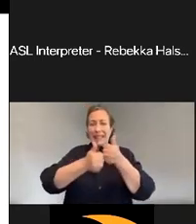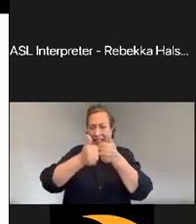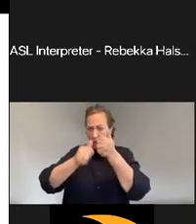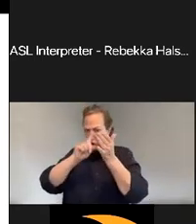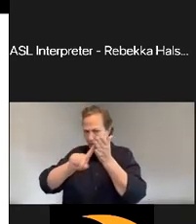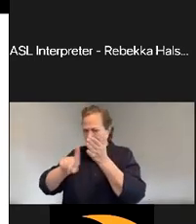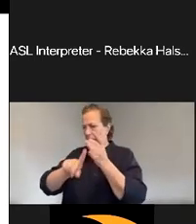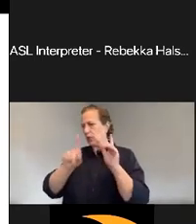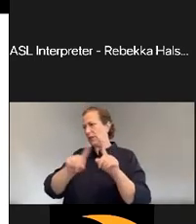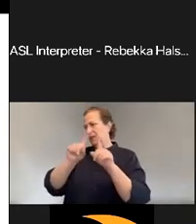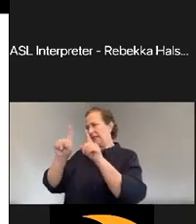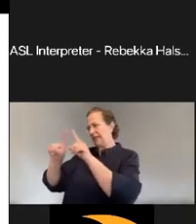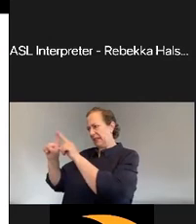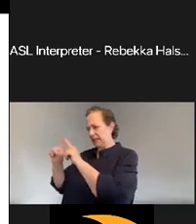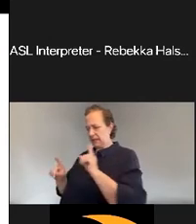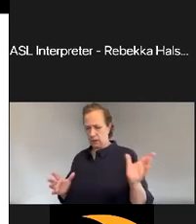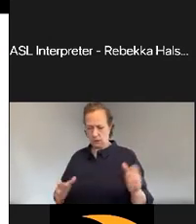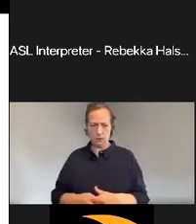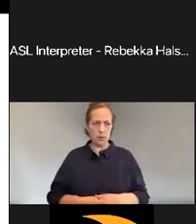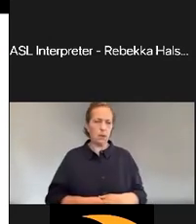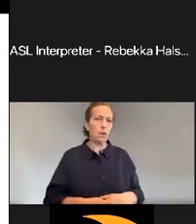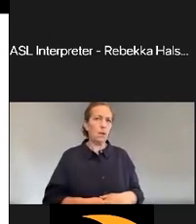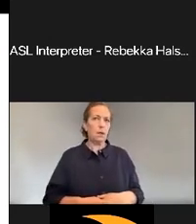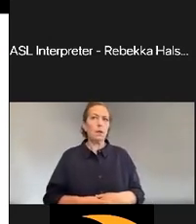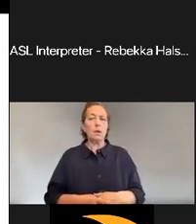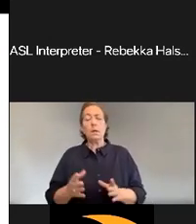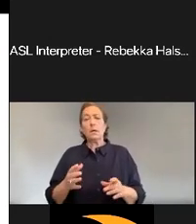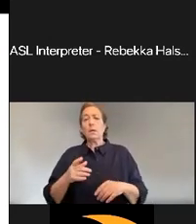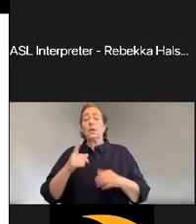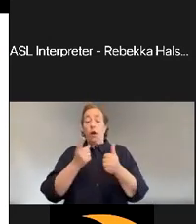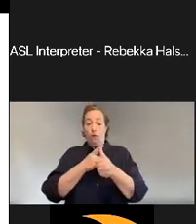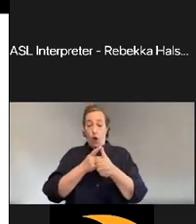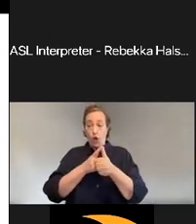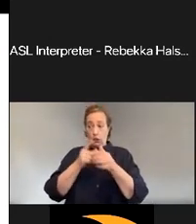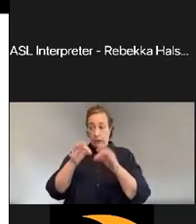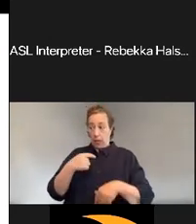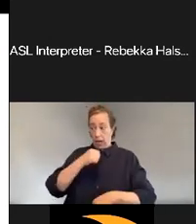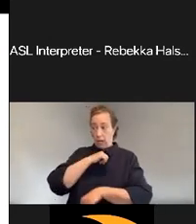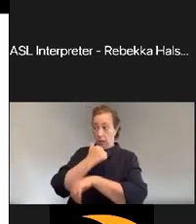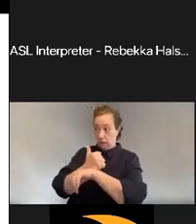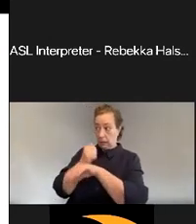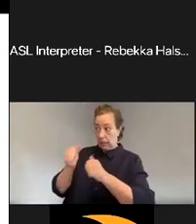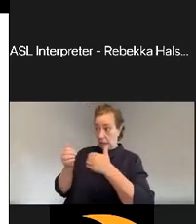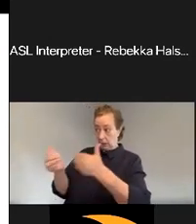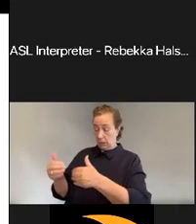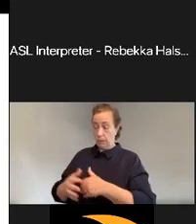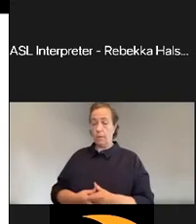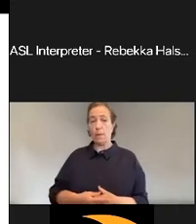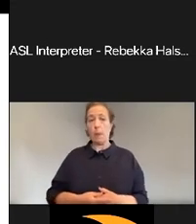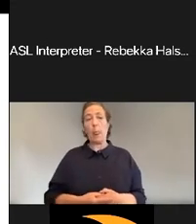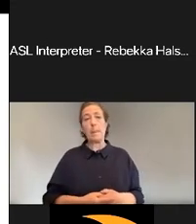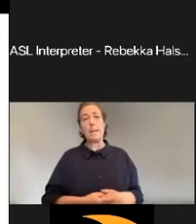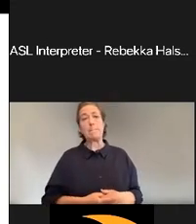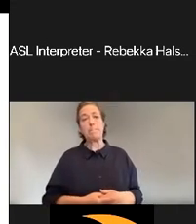those that are necessary to determine that OCR has jurisdiction to investigate. But let's say that OCR were